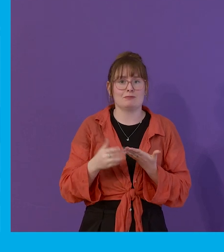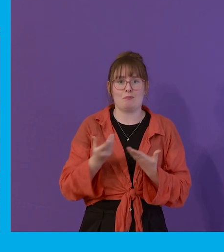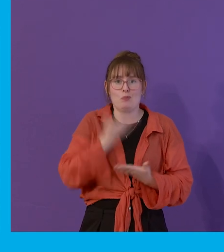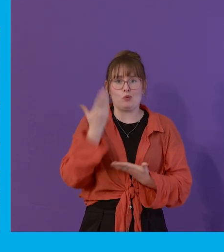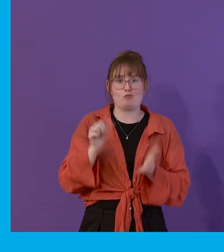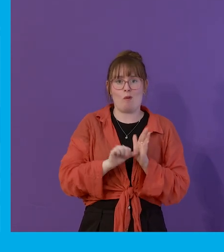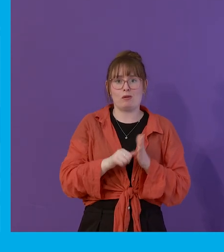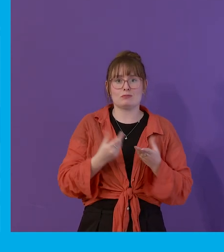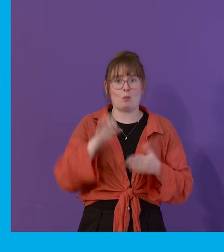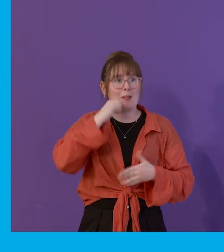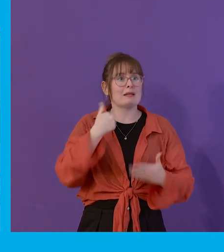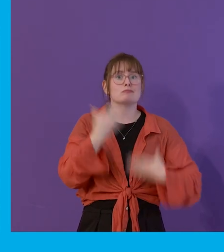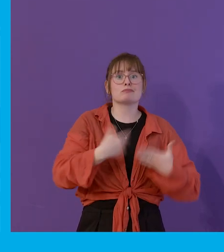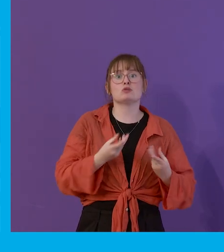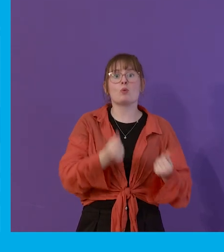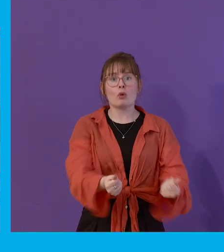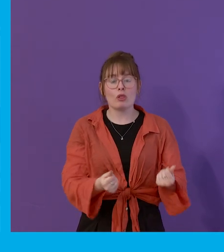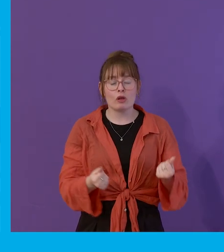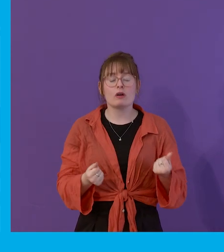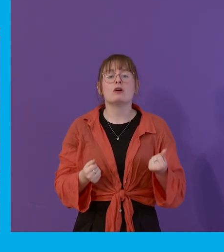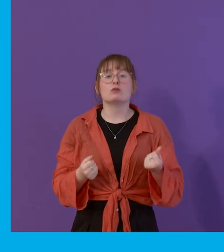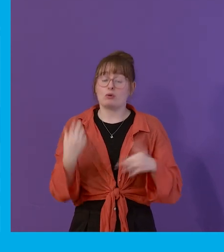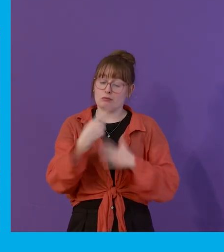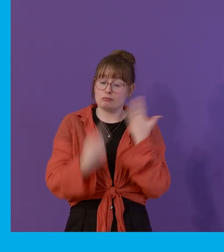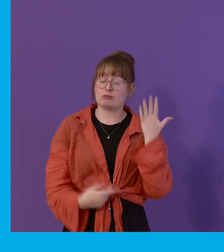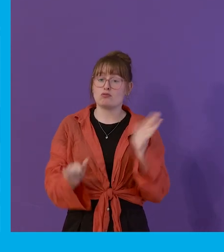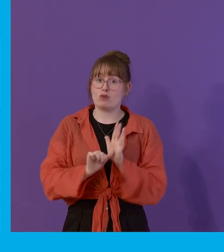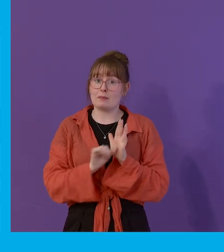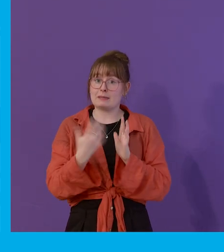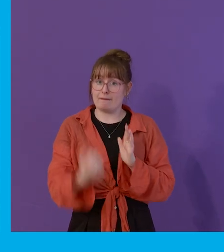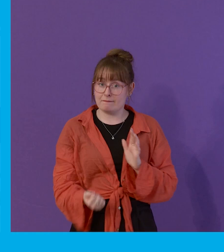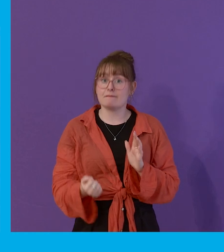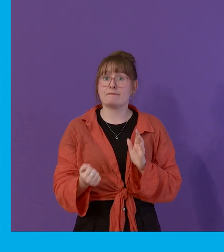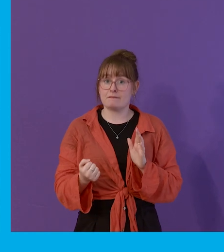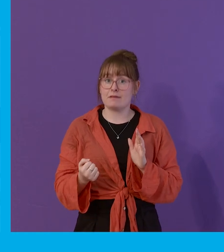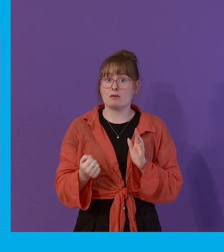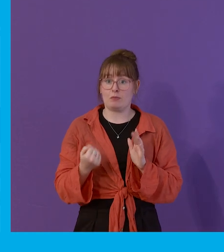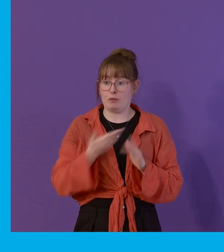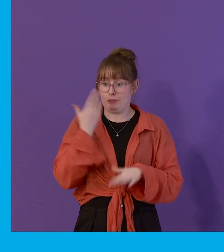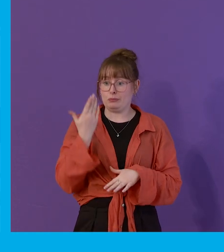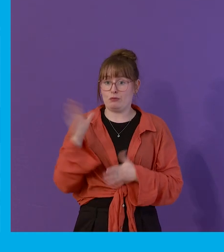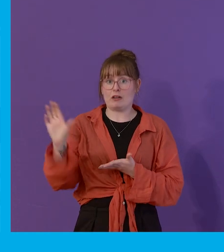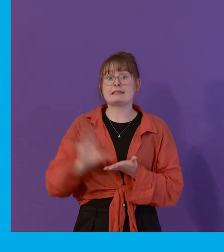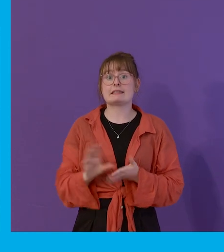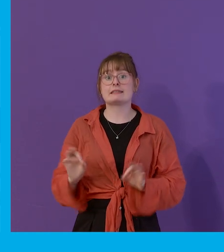the problems that are caused by direction of funding starving areas that don't have the funding directed to them.